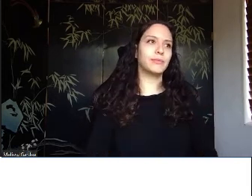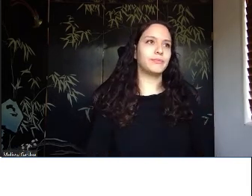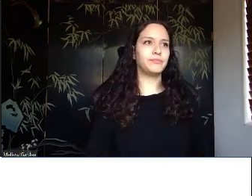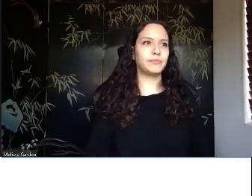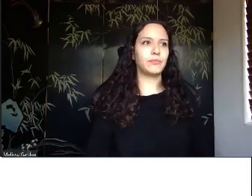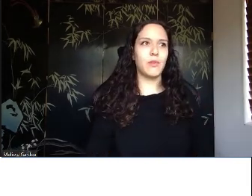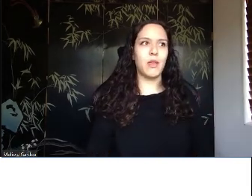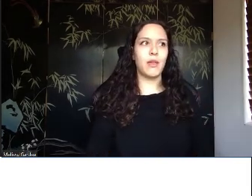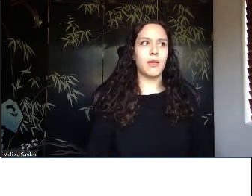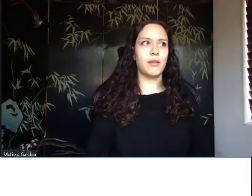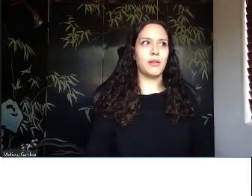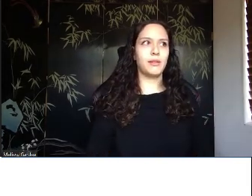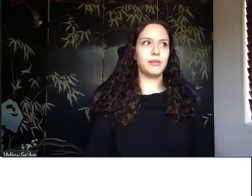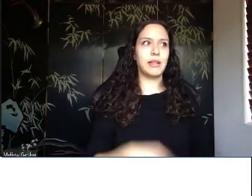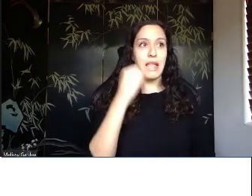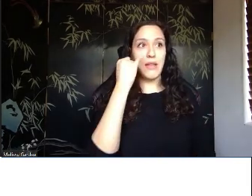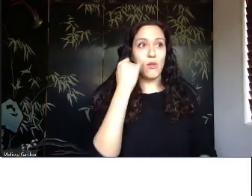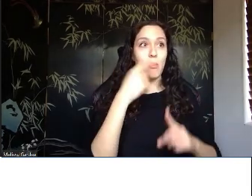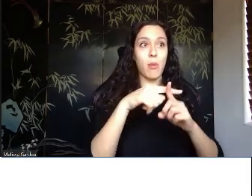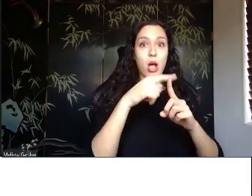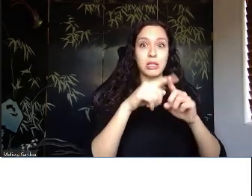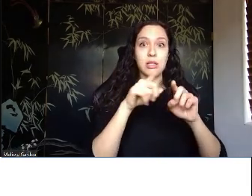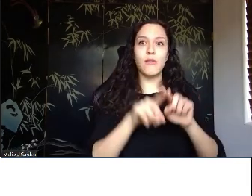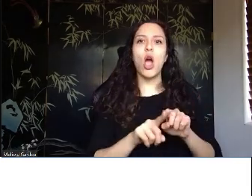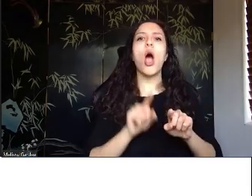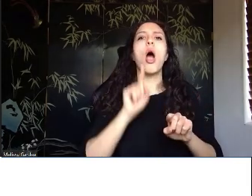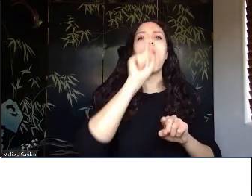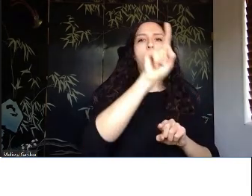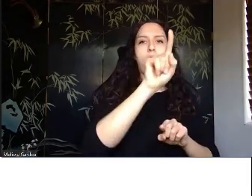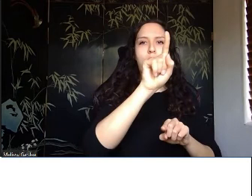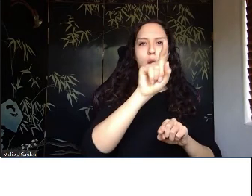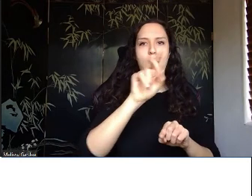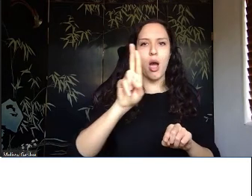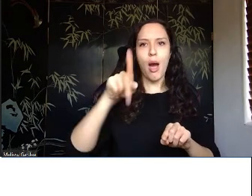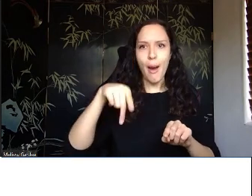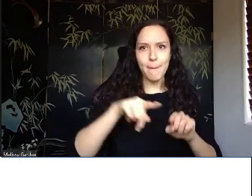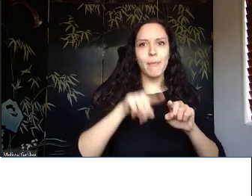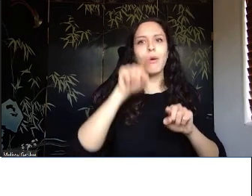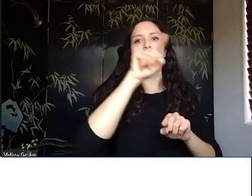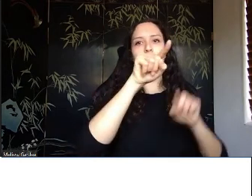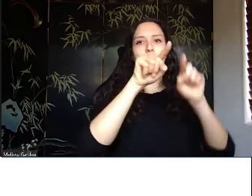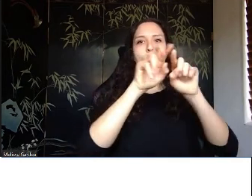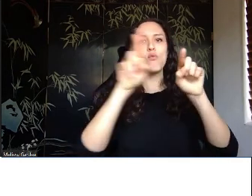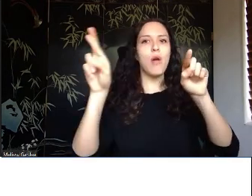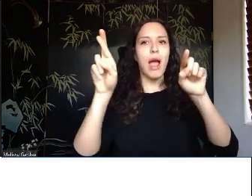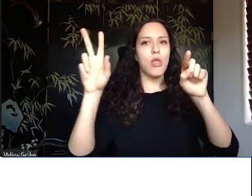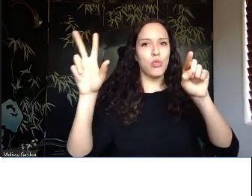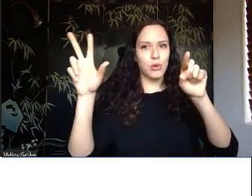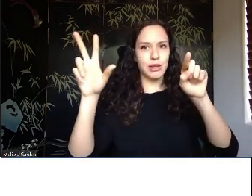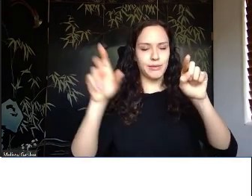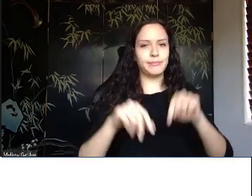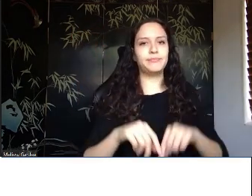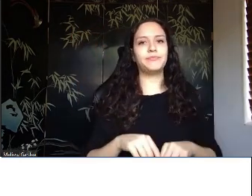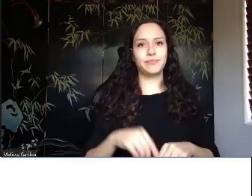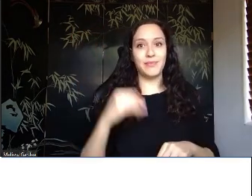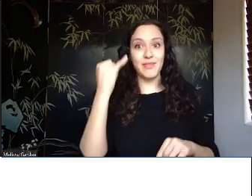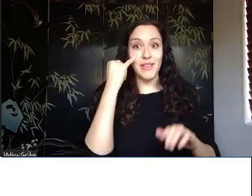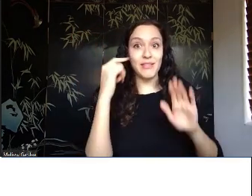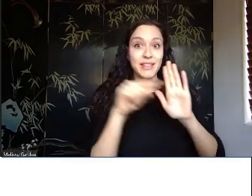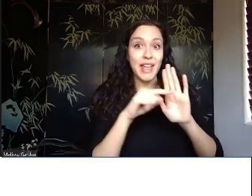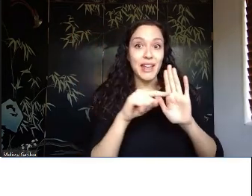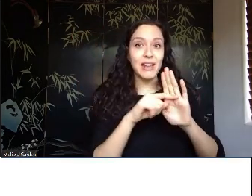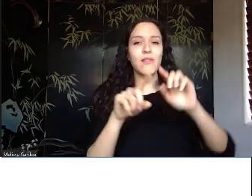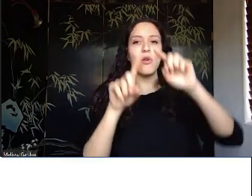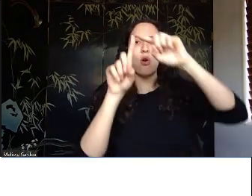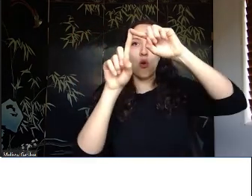of 2/3, up 2 over 3, over to the right 3. Now, if it's negative, it's down